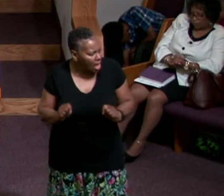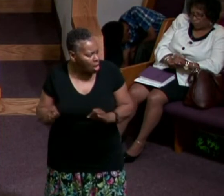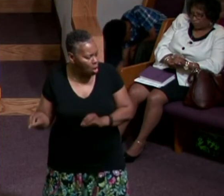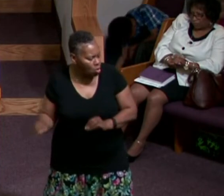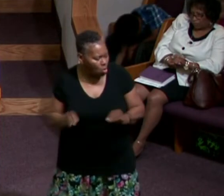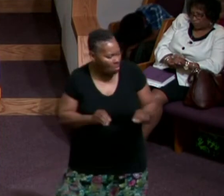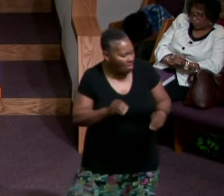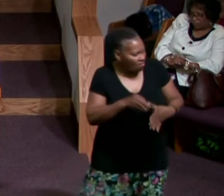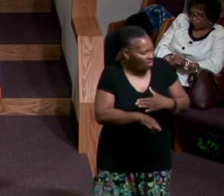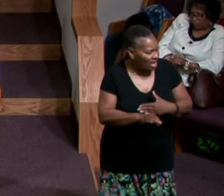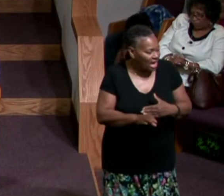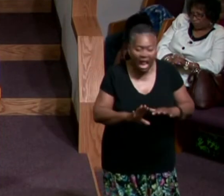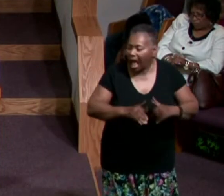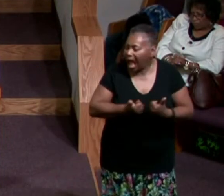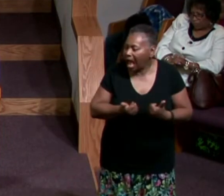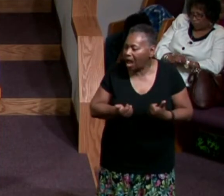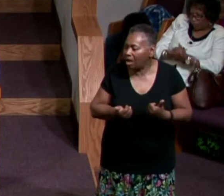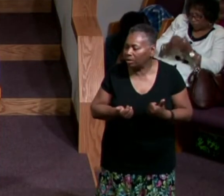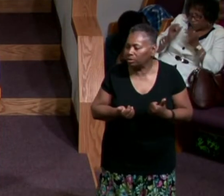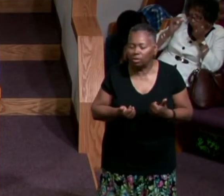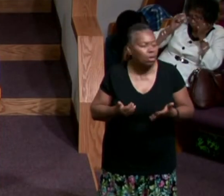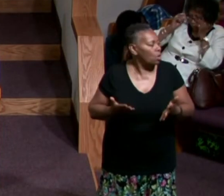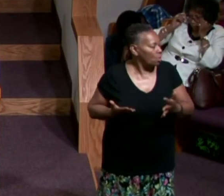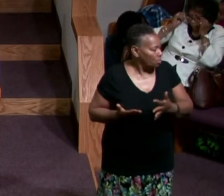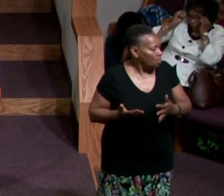If it didn't happen, I wouldn't say it.